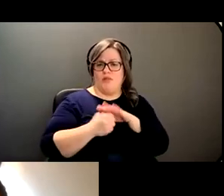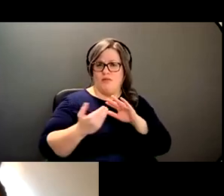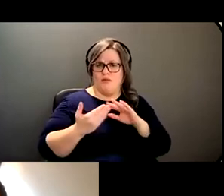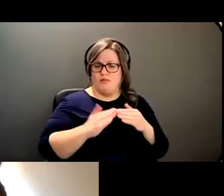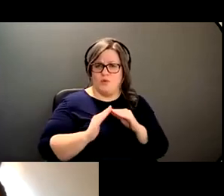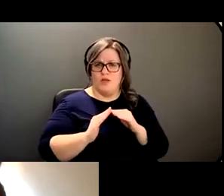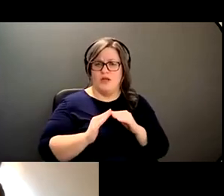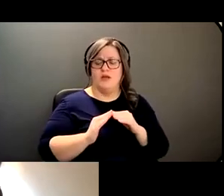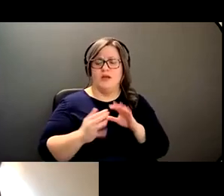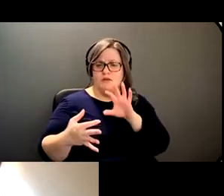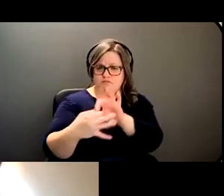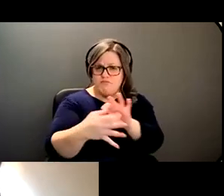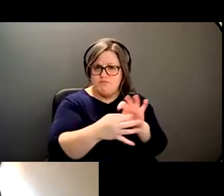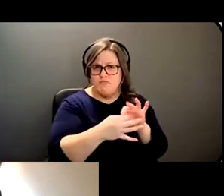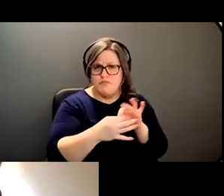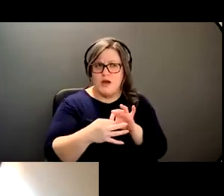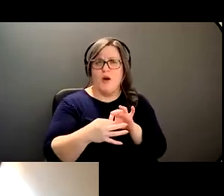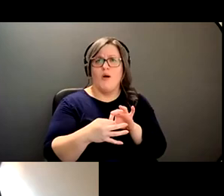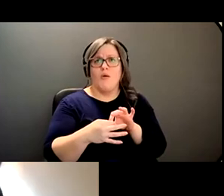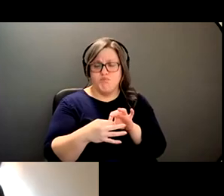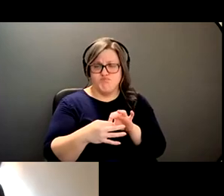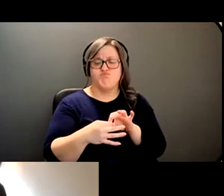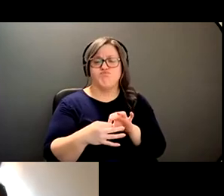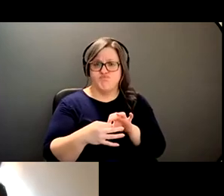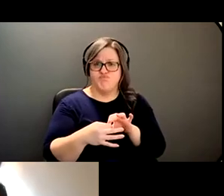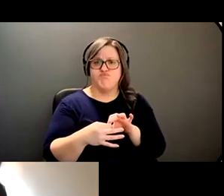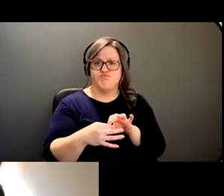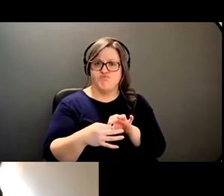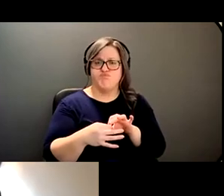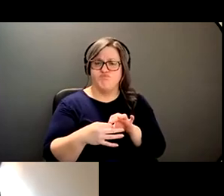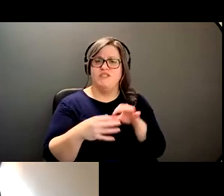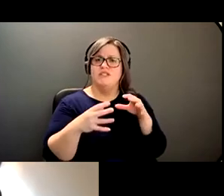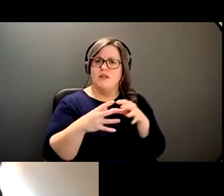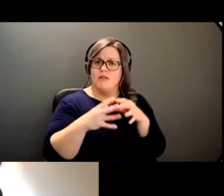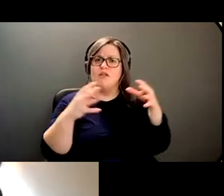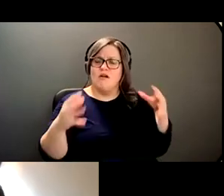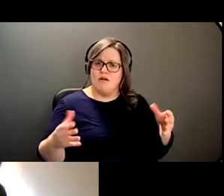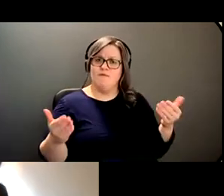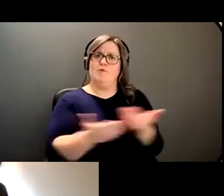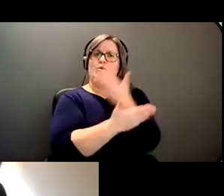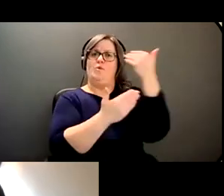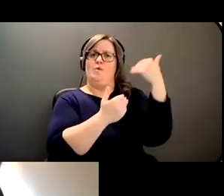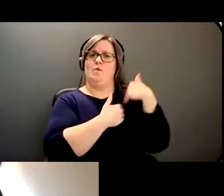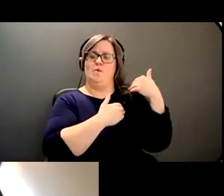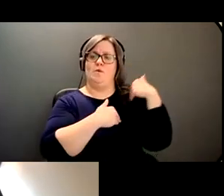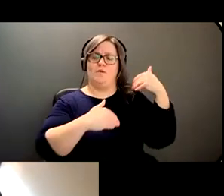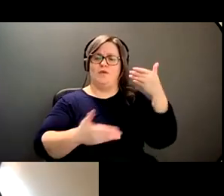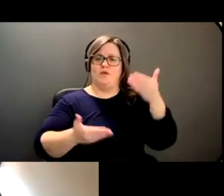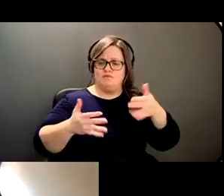it comes with a whole lot of like new baggage that you're not familiar with